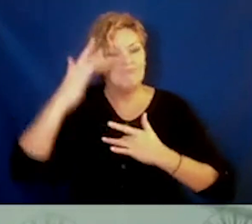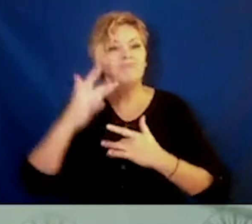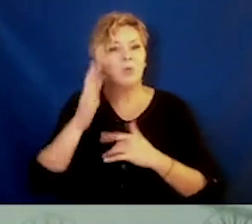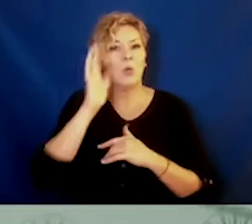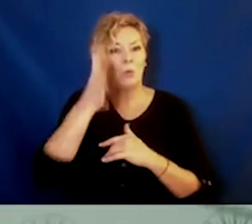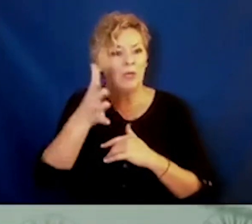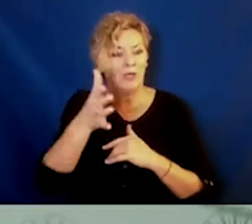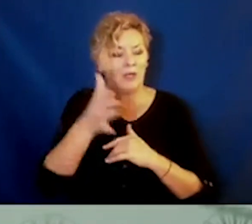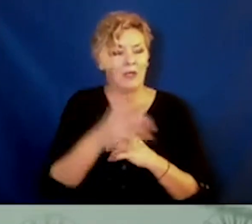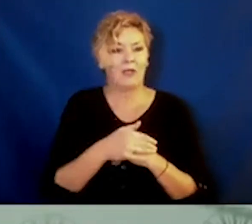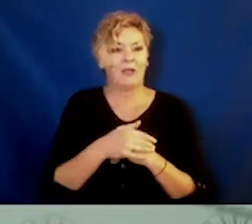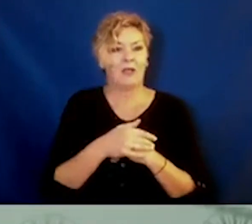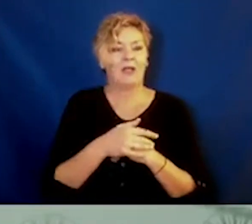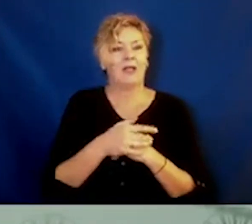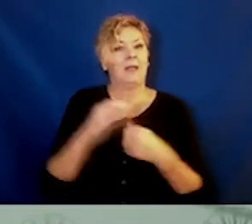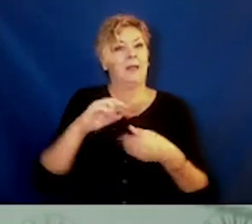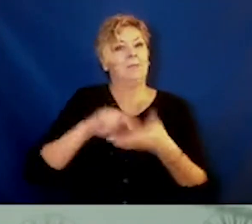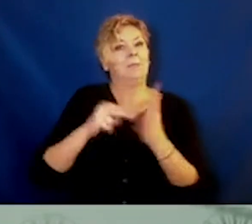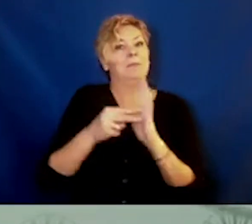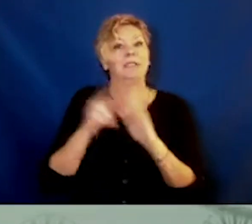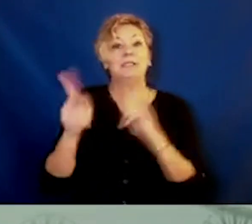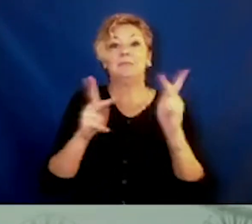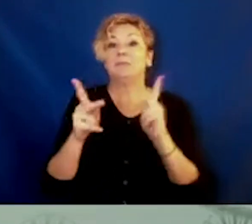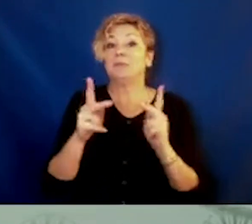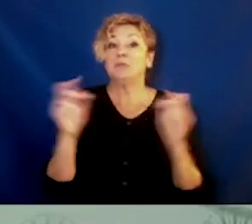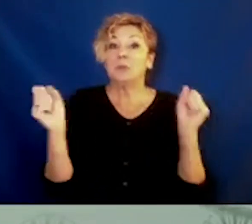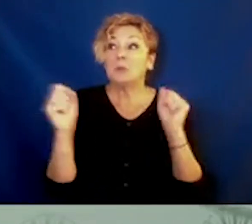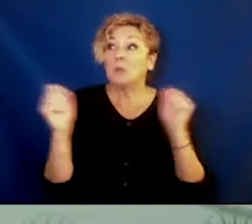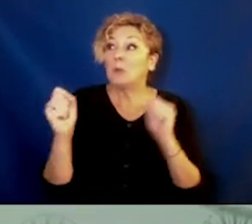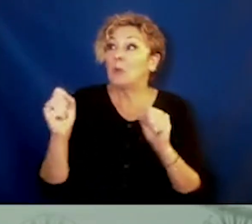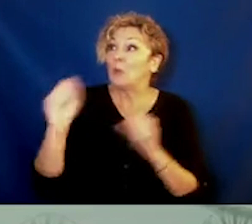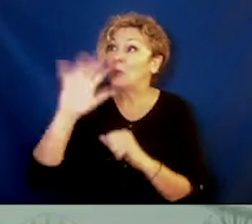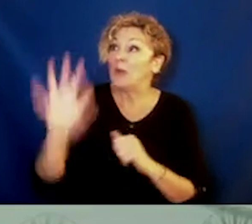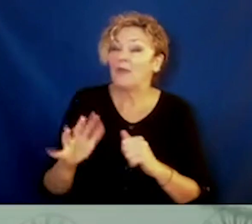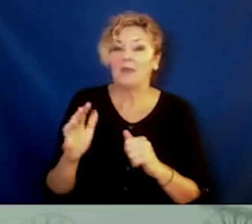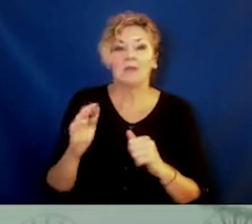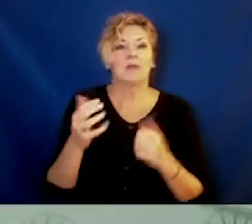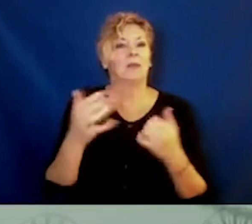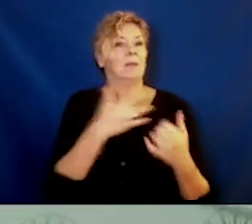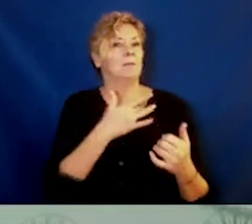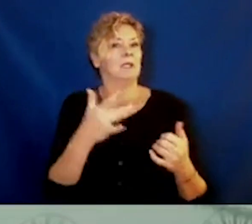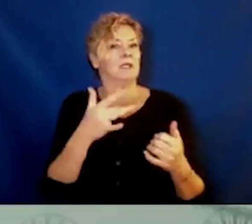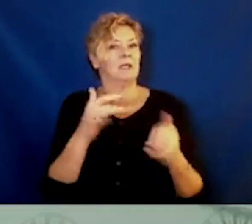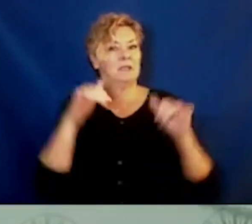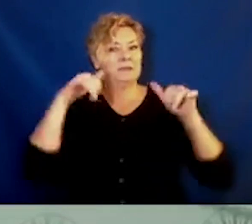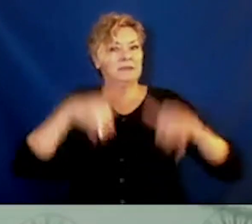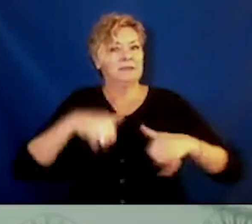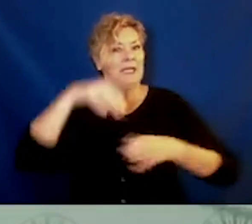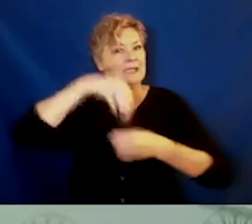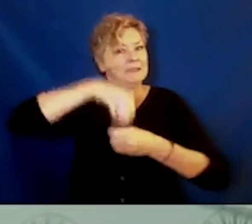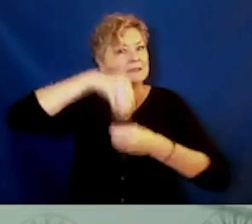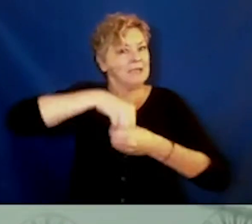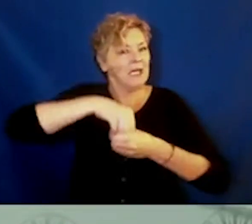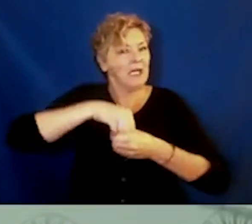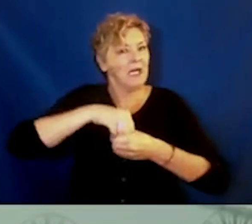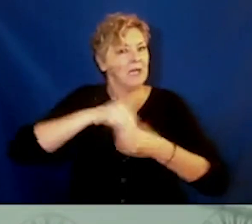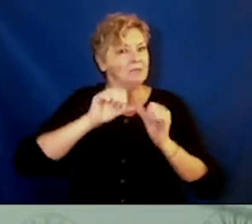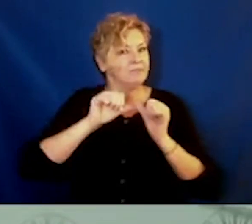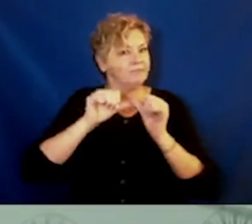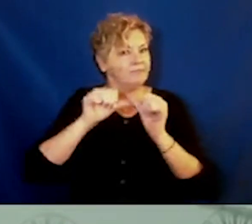As the weather gets cooler, and I think everyone's noticed that the weather has gotten cooler, and our activities move inside, we are going to